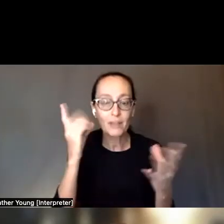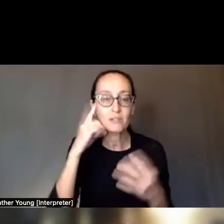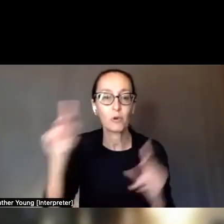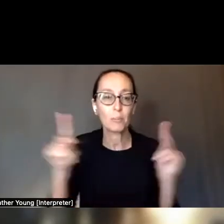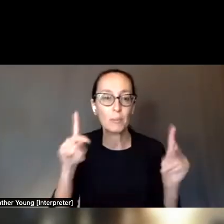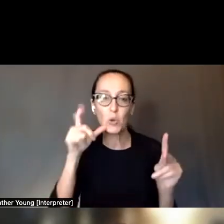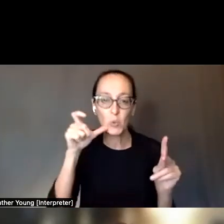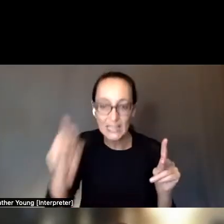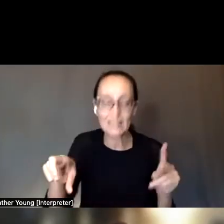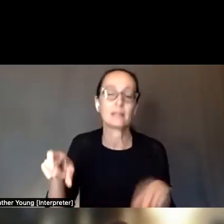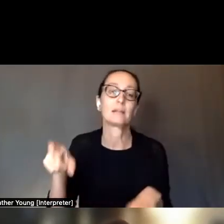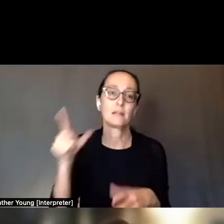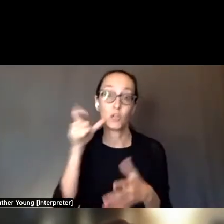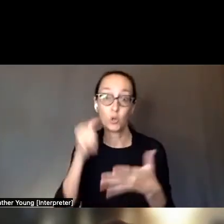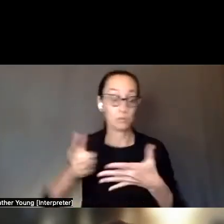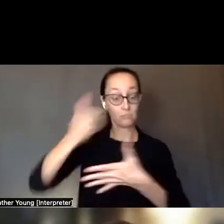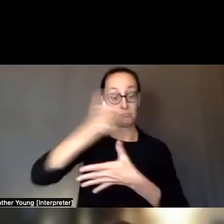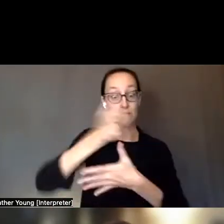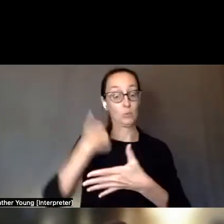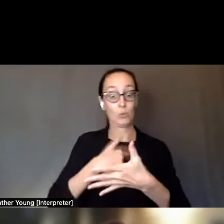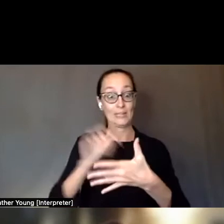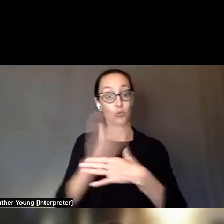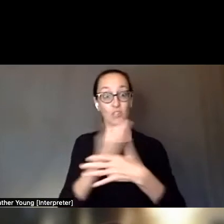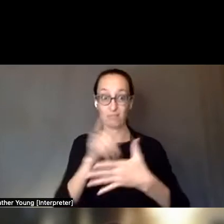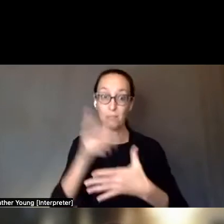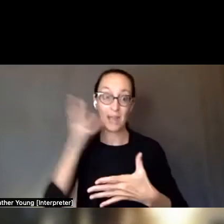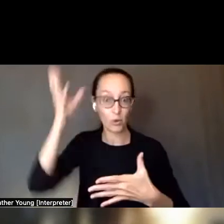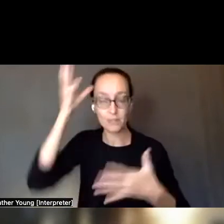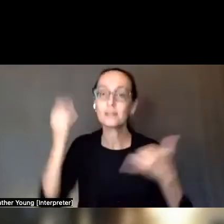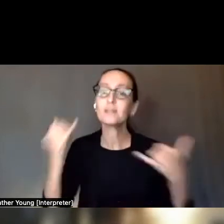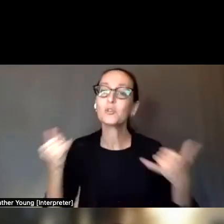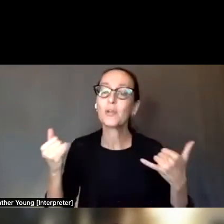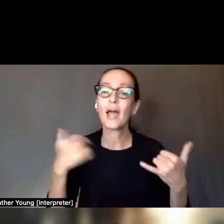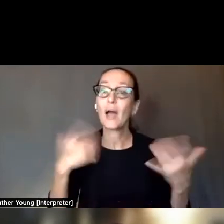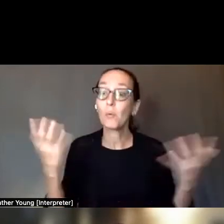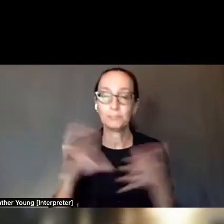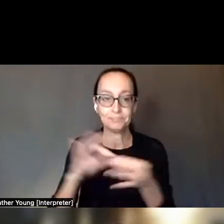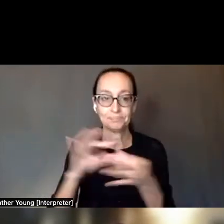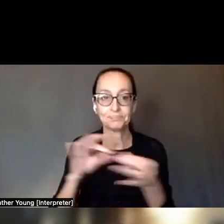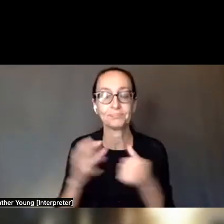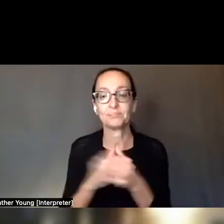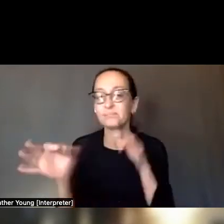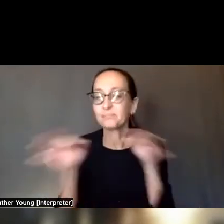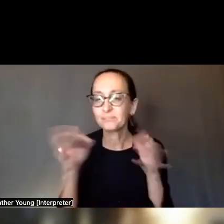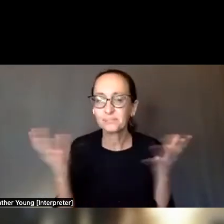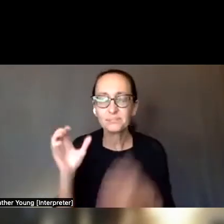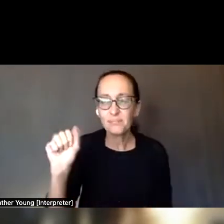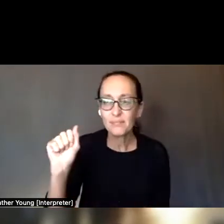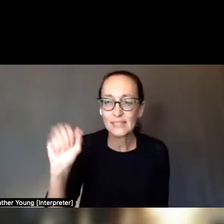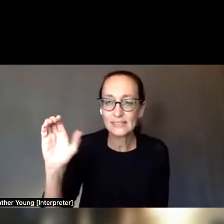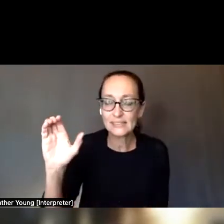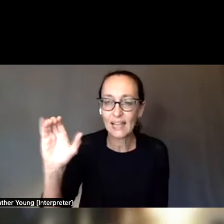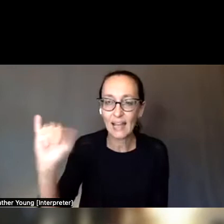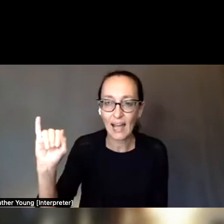of the list. So what we're going to talk about today is just a tiny bit about the ACI Alliance